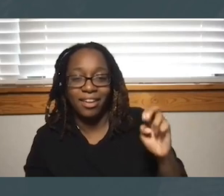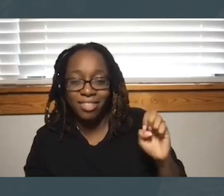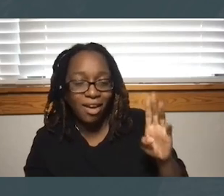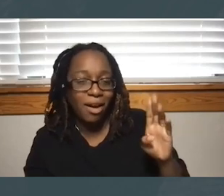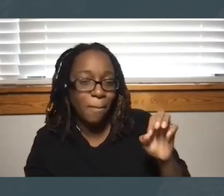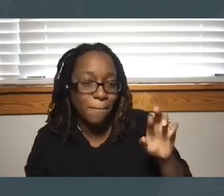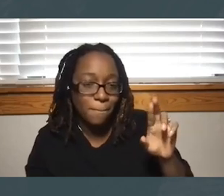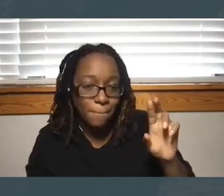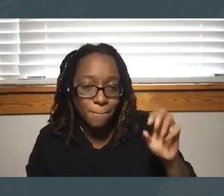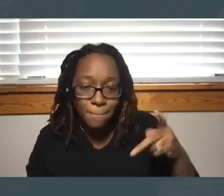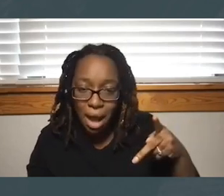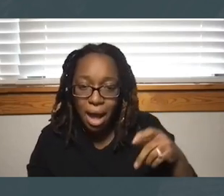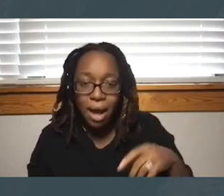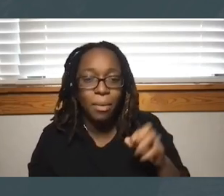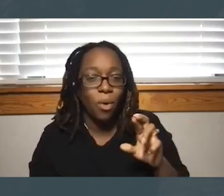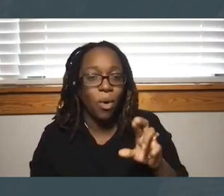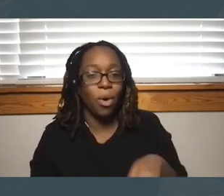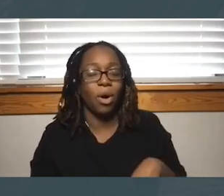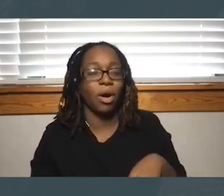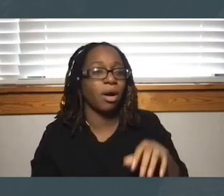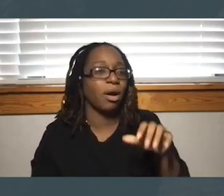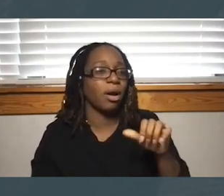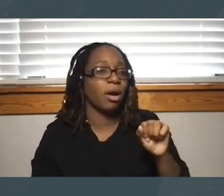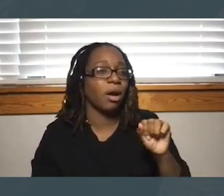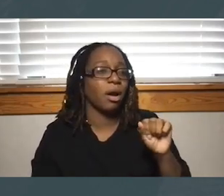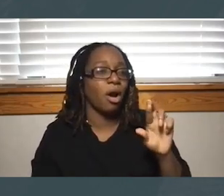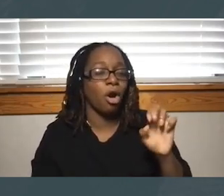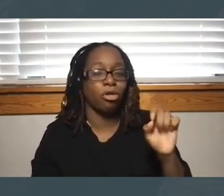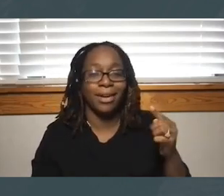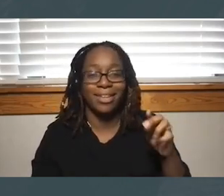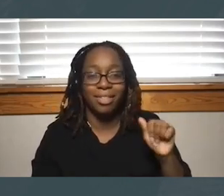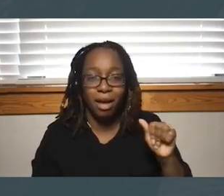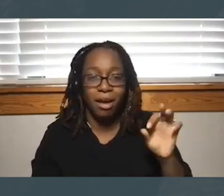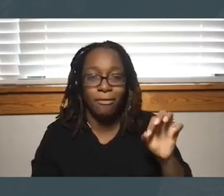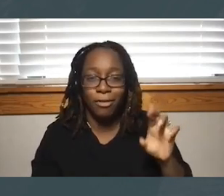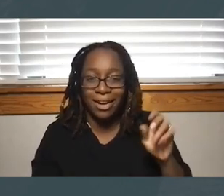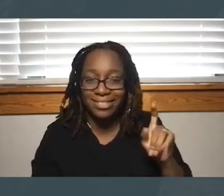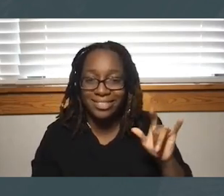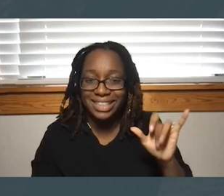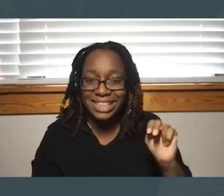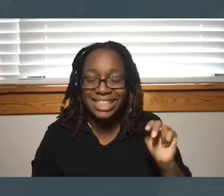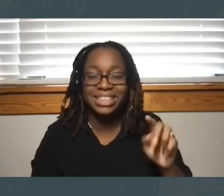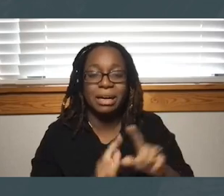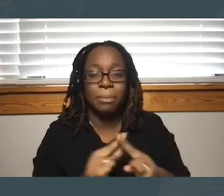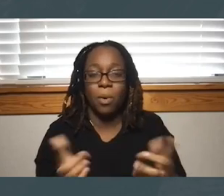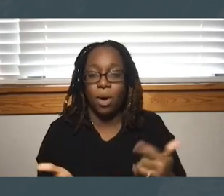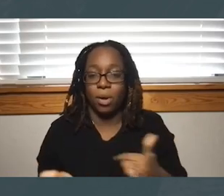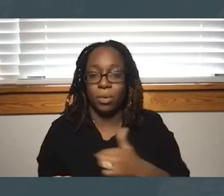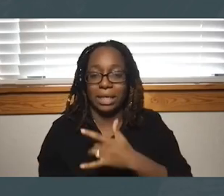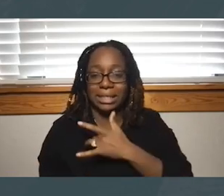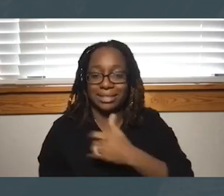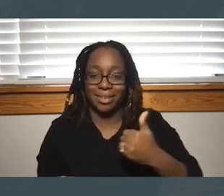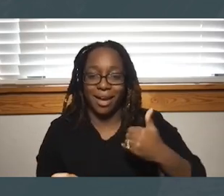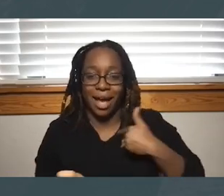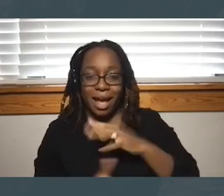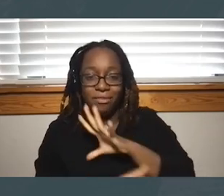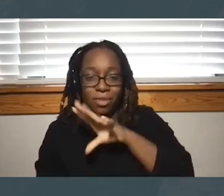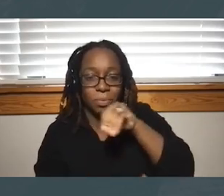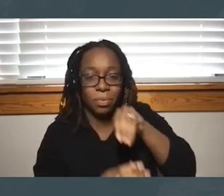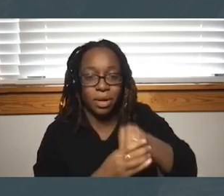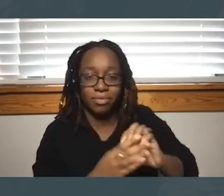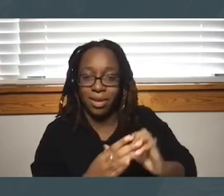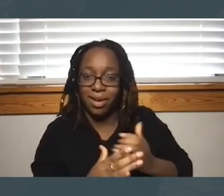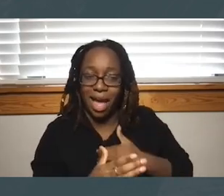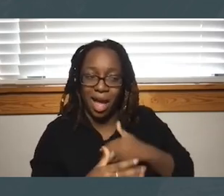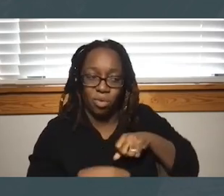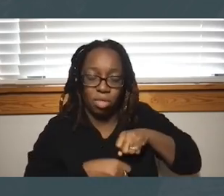there is then though what is, you know, engendered or yielded by a constitutive loss. Mm-hmm. And so